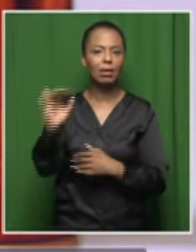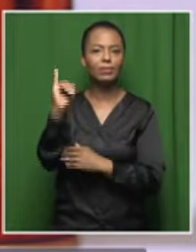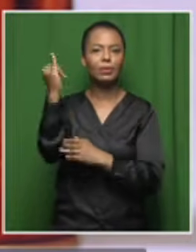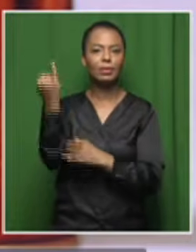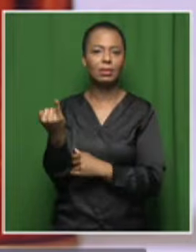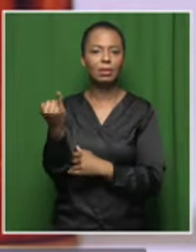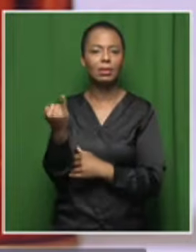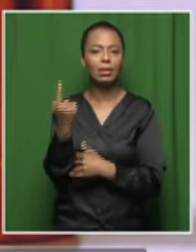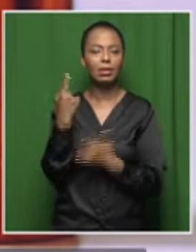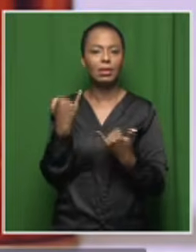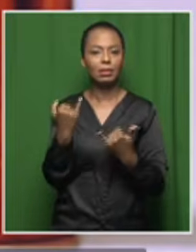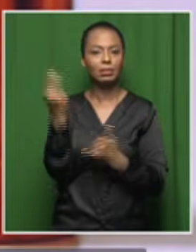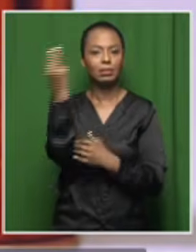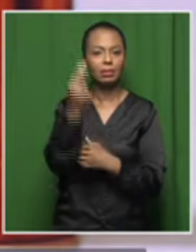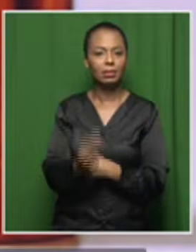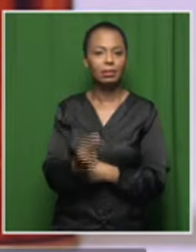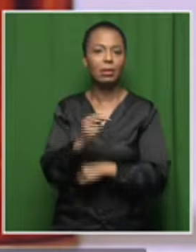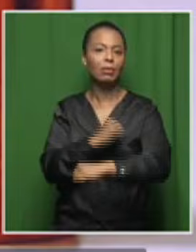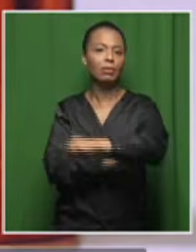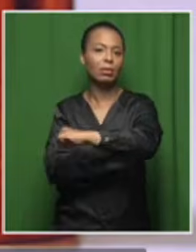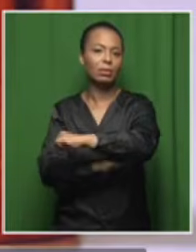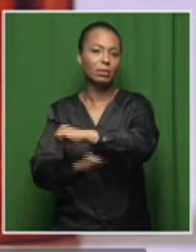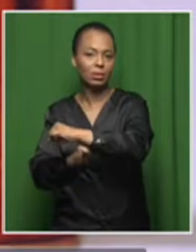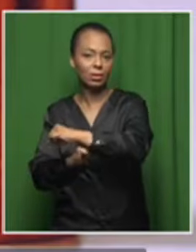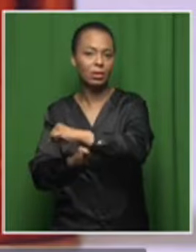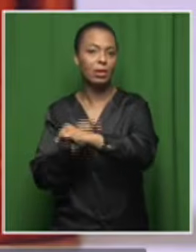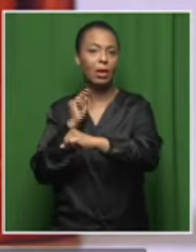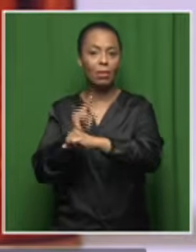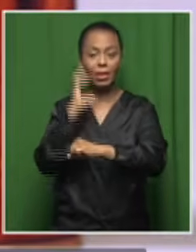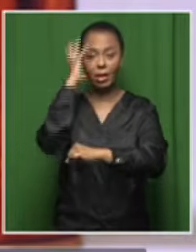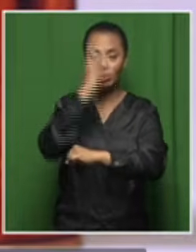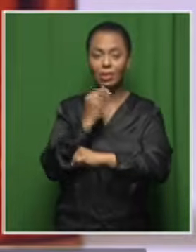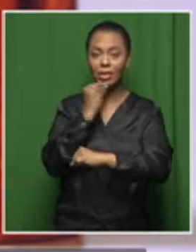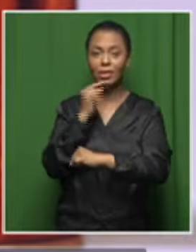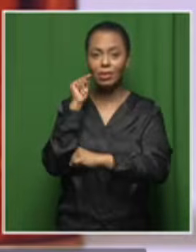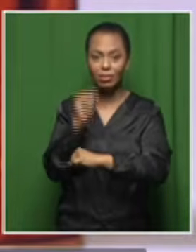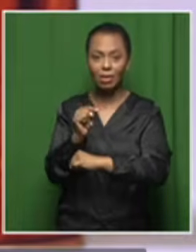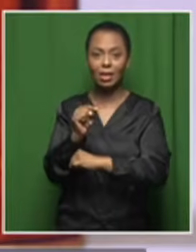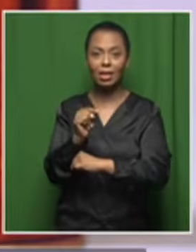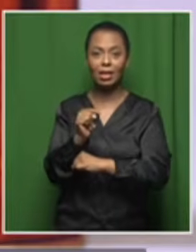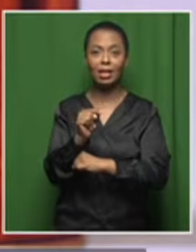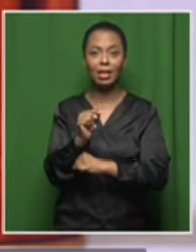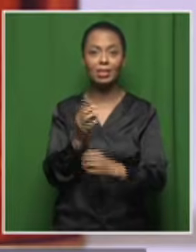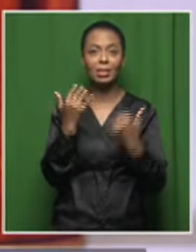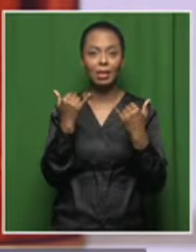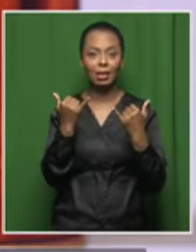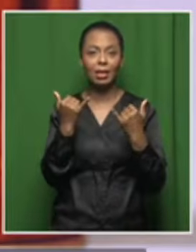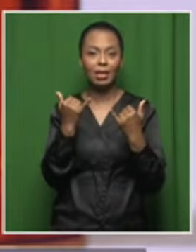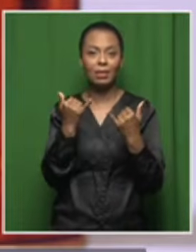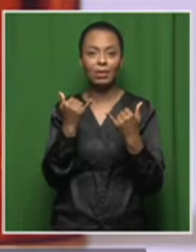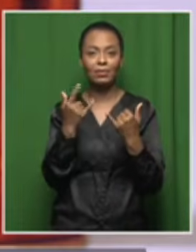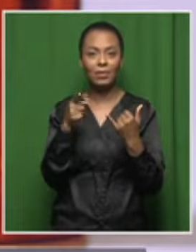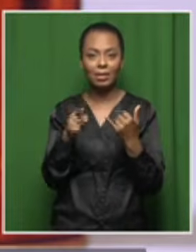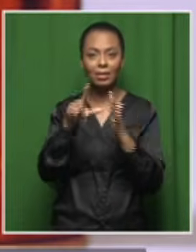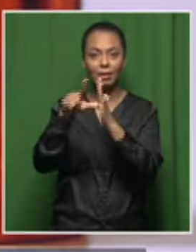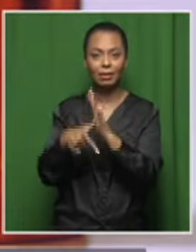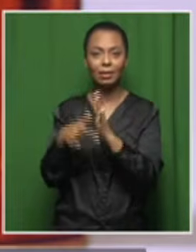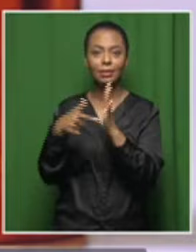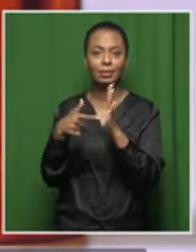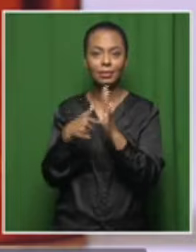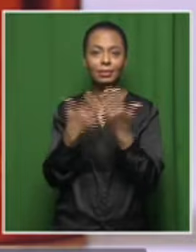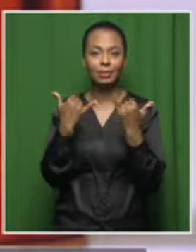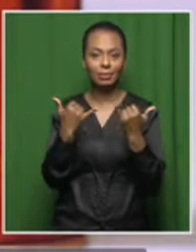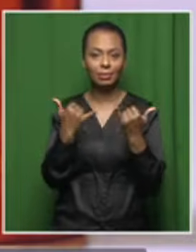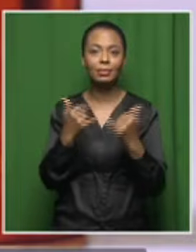Arts Foundation. And it's a collection that explores the beauty and complexity of architectural forms and design, blending artistry with